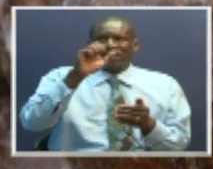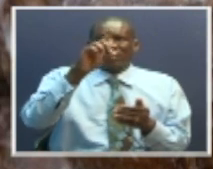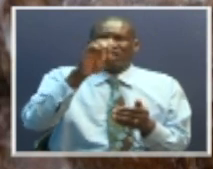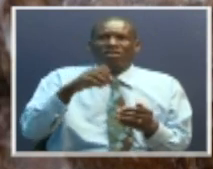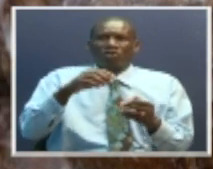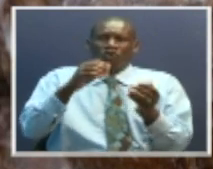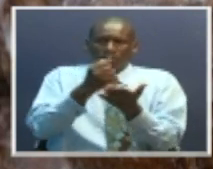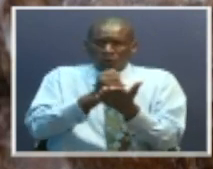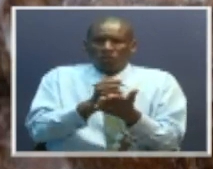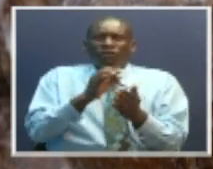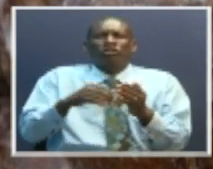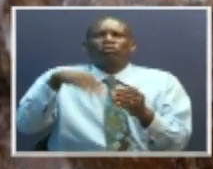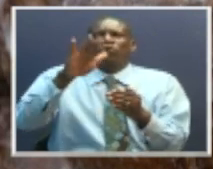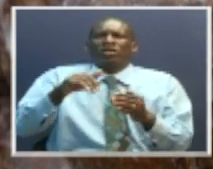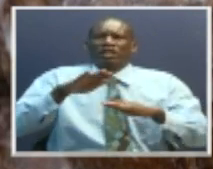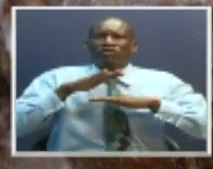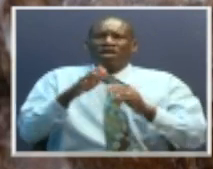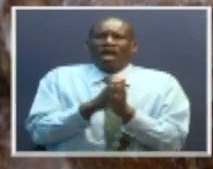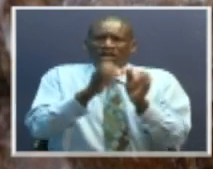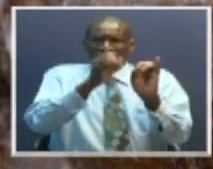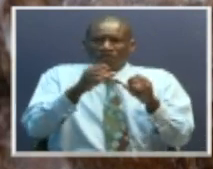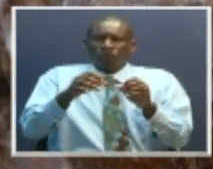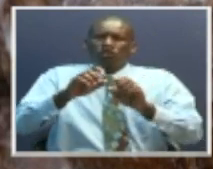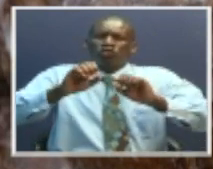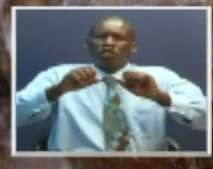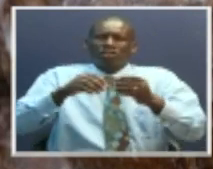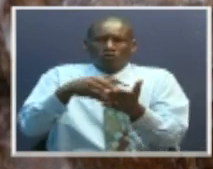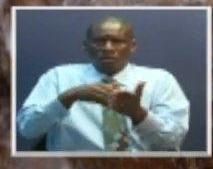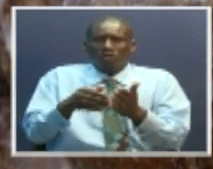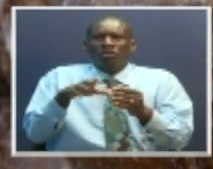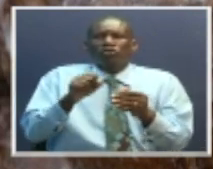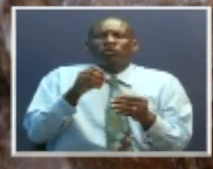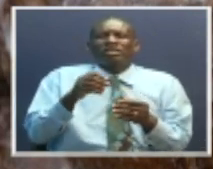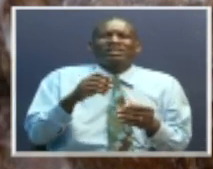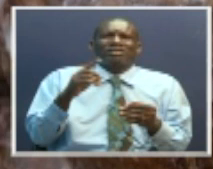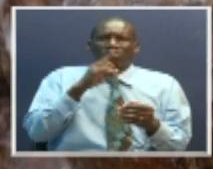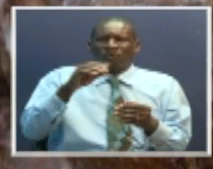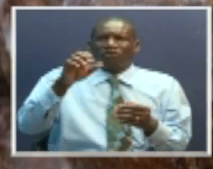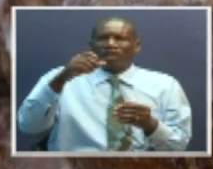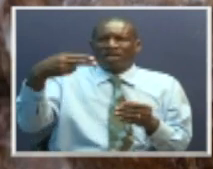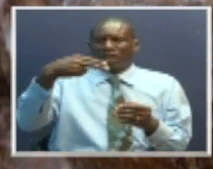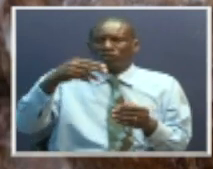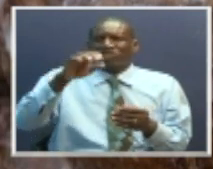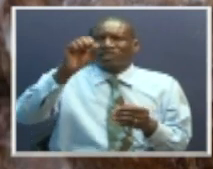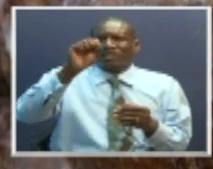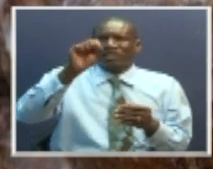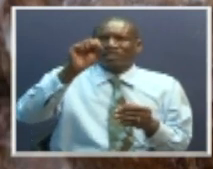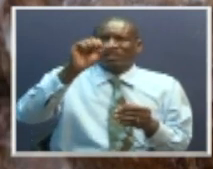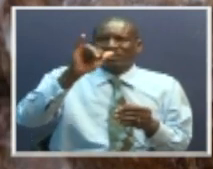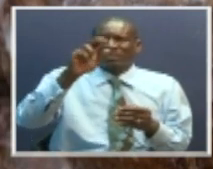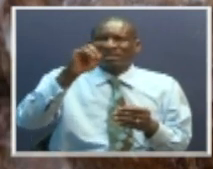the limit an individual is able to detoxify. The acute lethal dose of hydrogen cyanide for humans is reported to